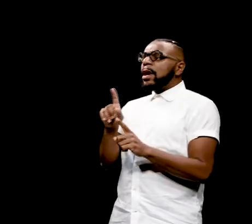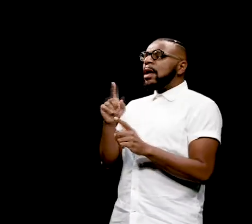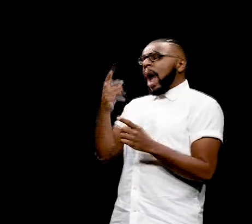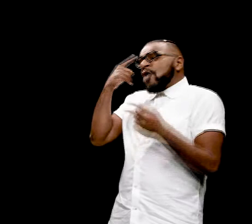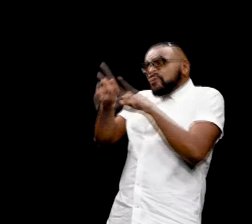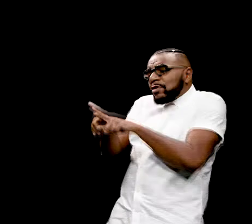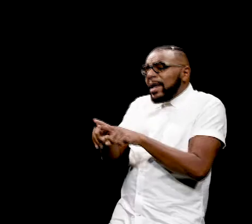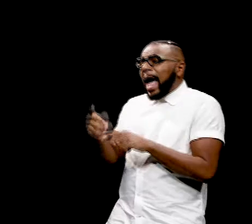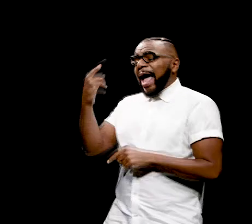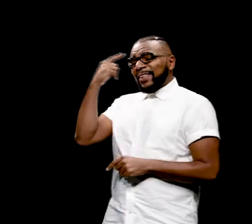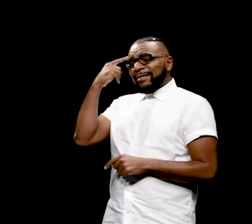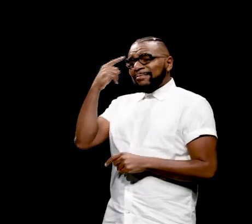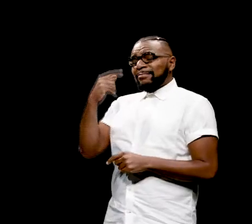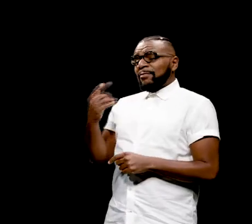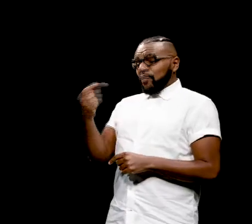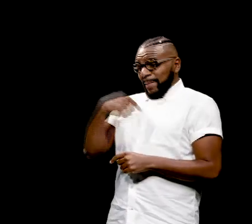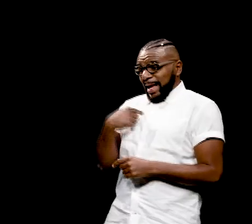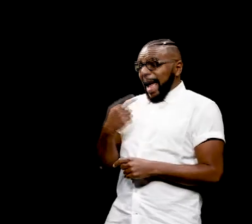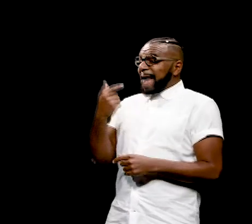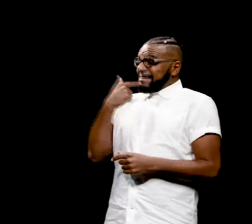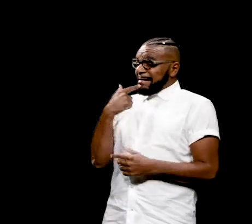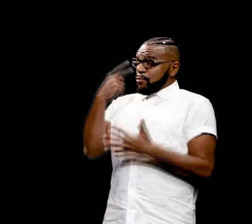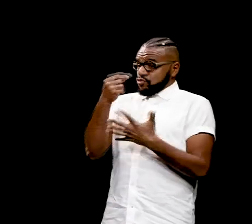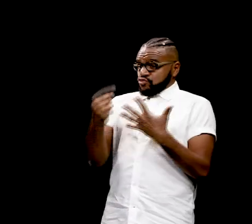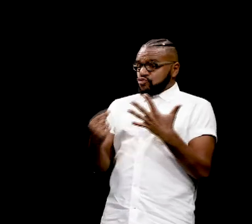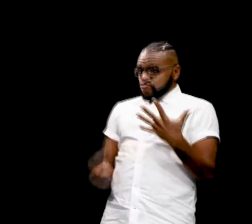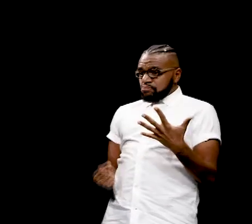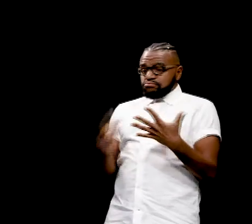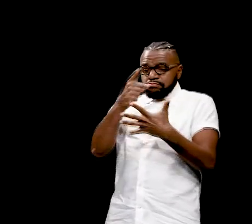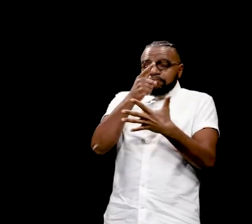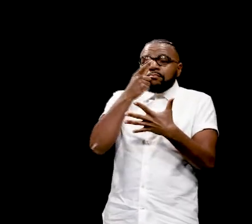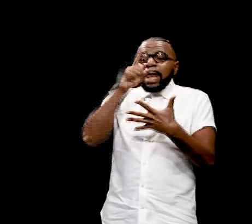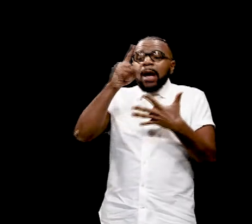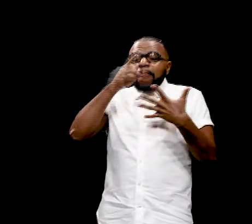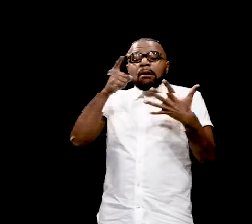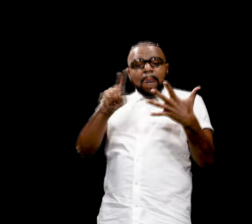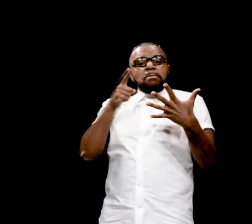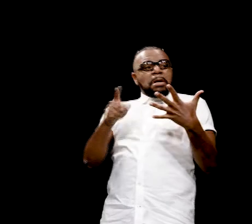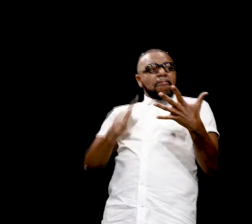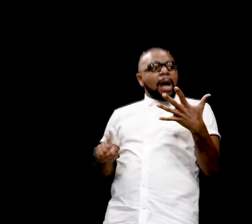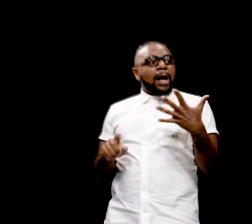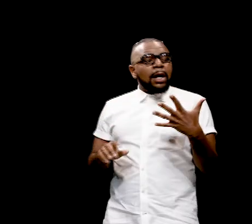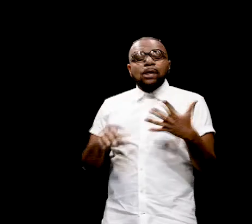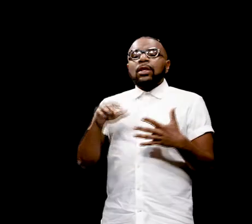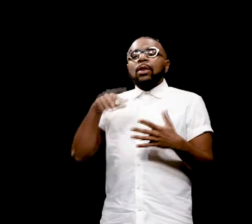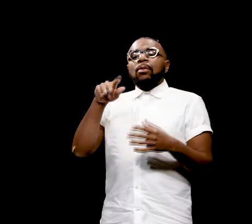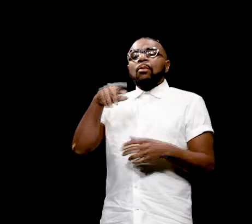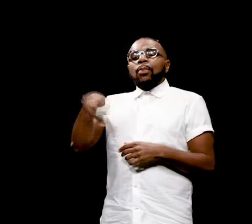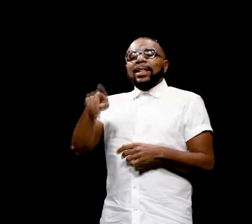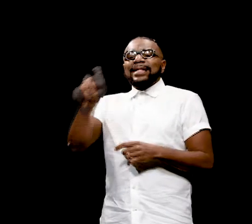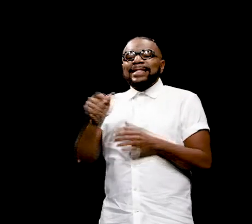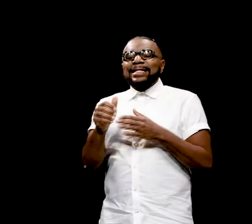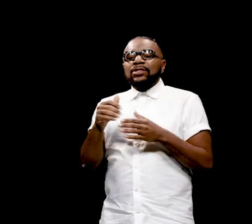I've actually done what I said I would do when I was here 4 years ago. The Portland Means Progress initiative is specifically